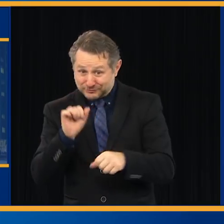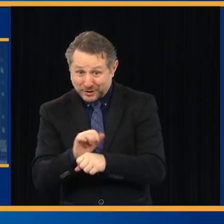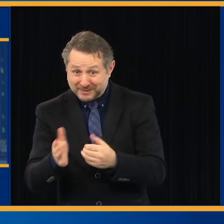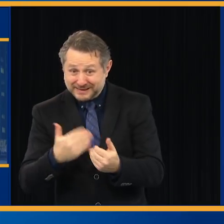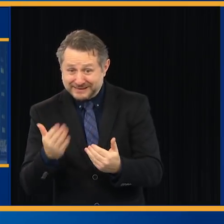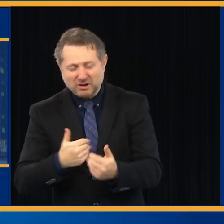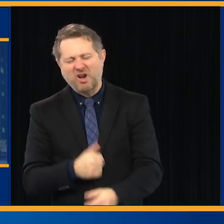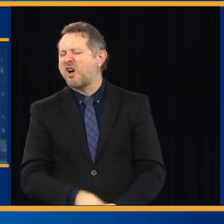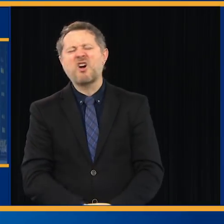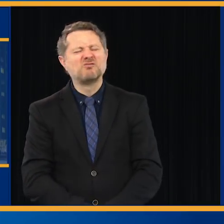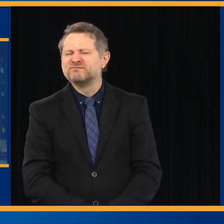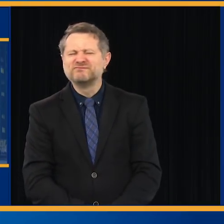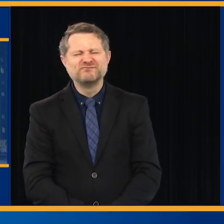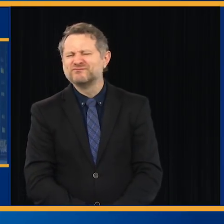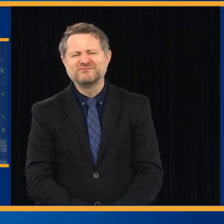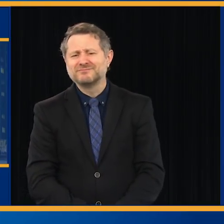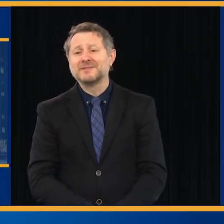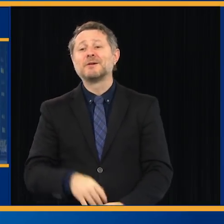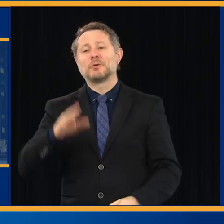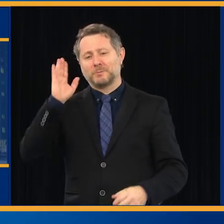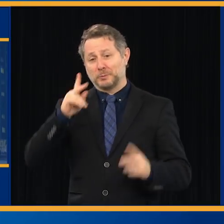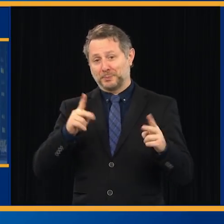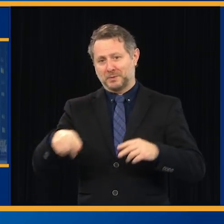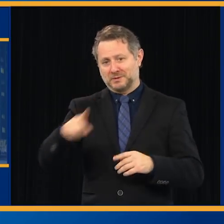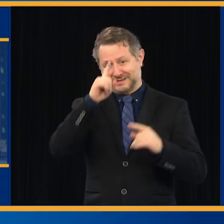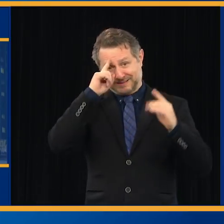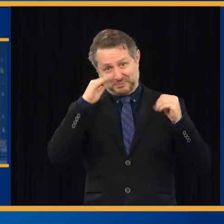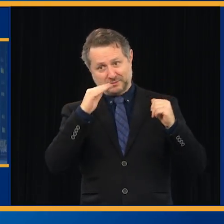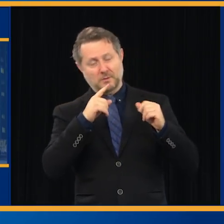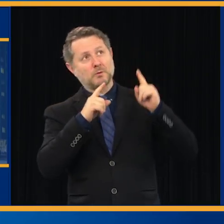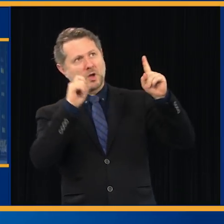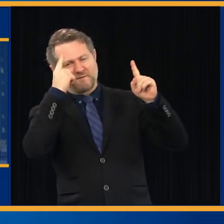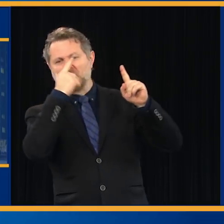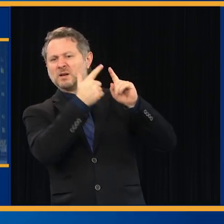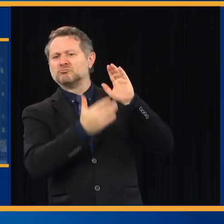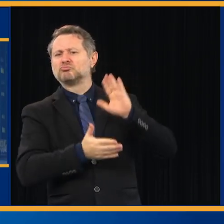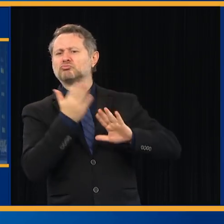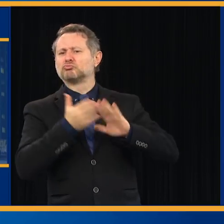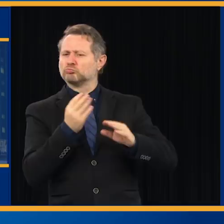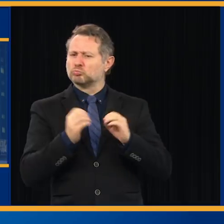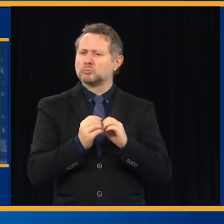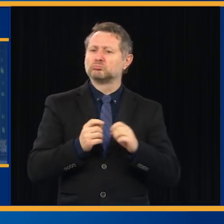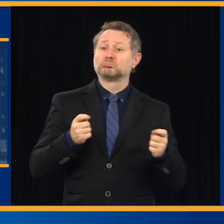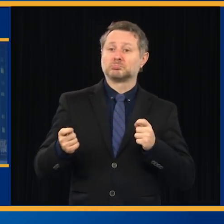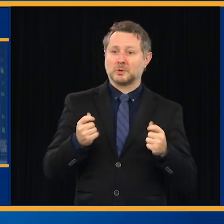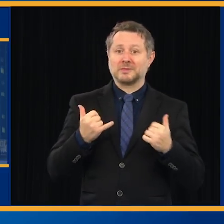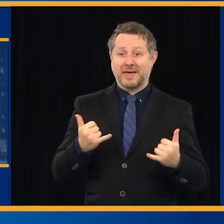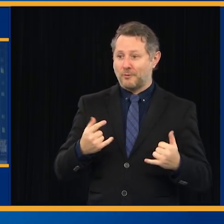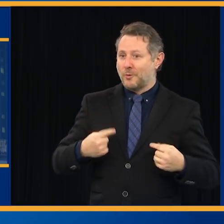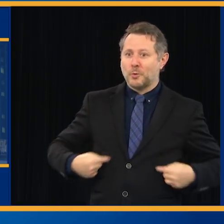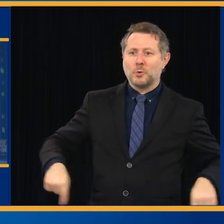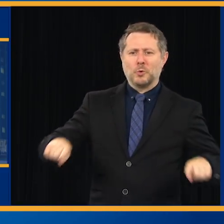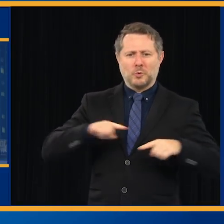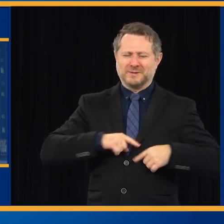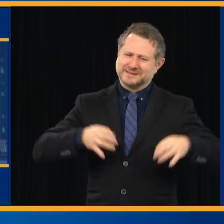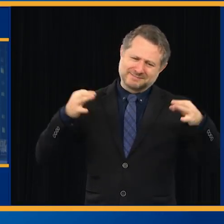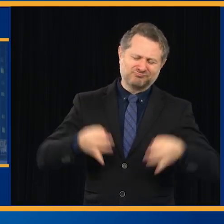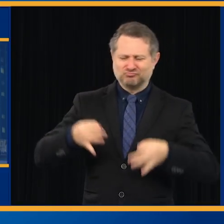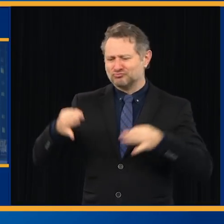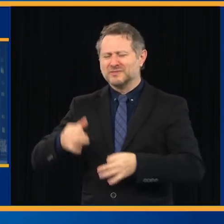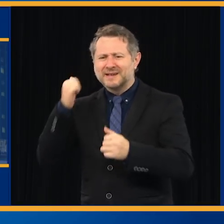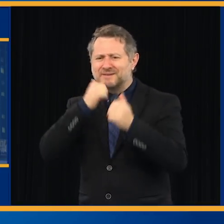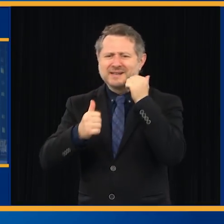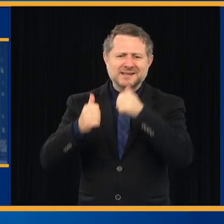And people want government to perform. And government is making decisions every day that affect their